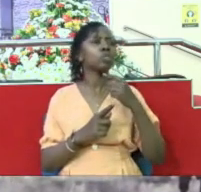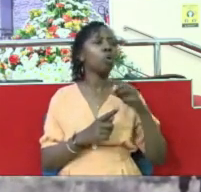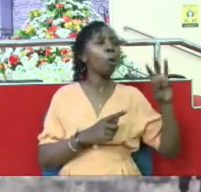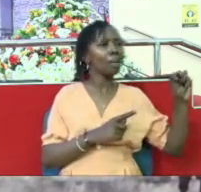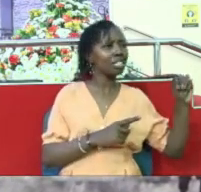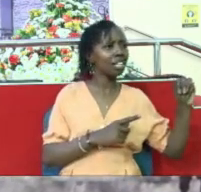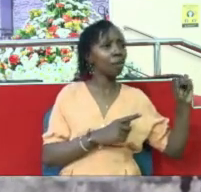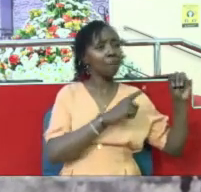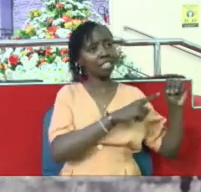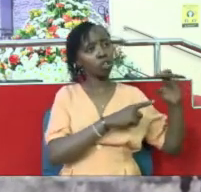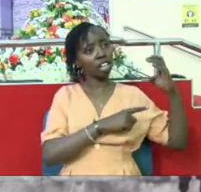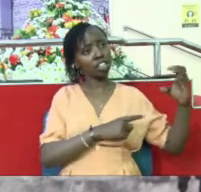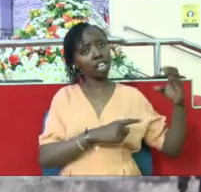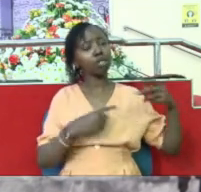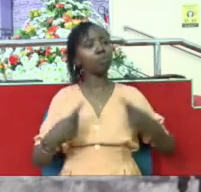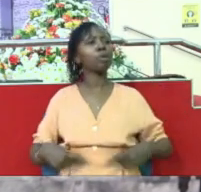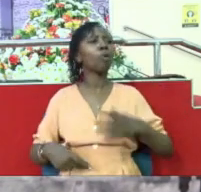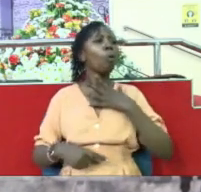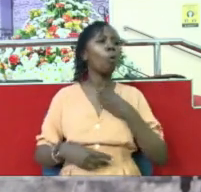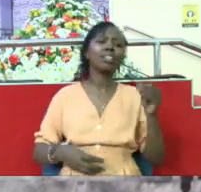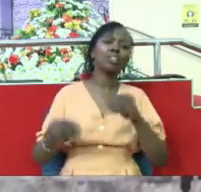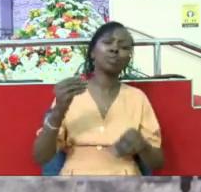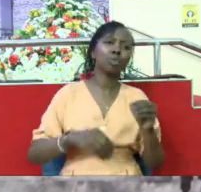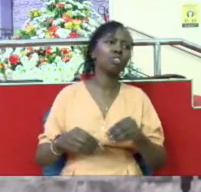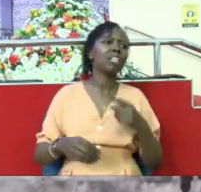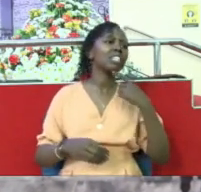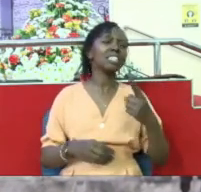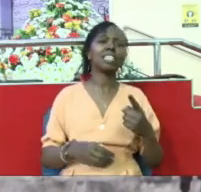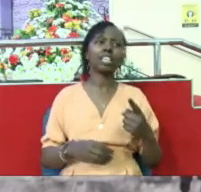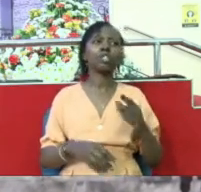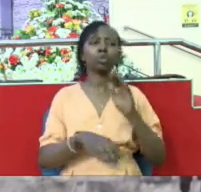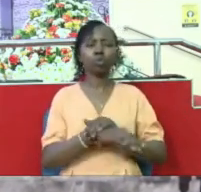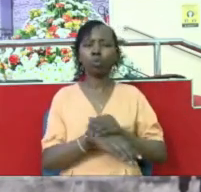Wakasema tunataka kutoa. We have so tested the grace of God.